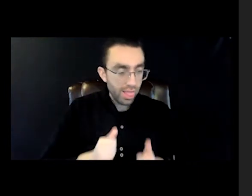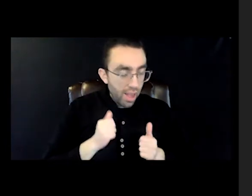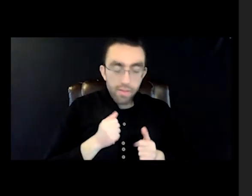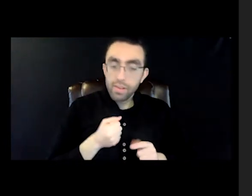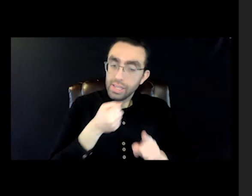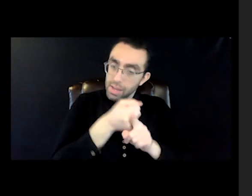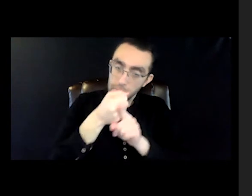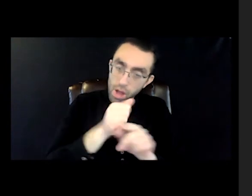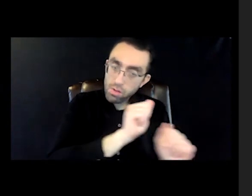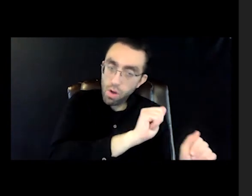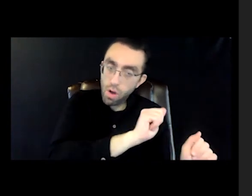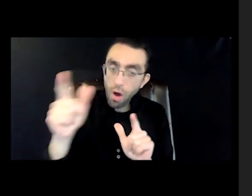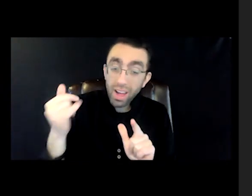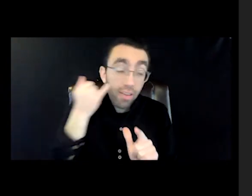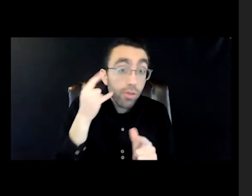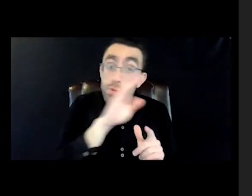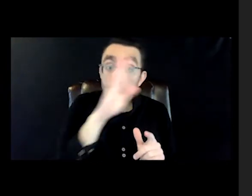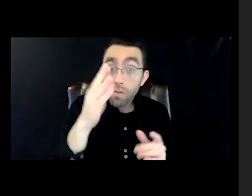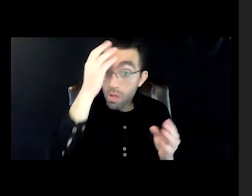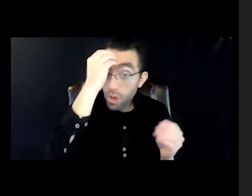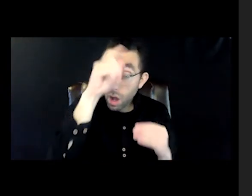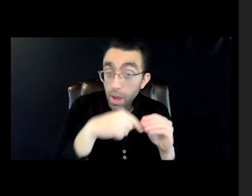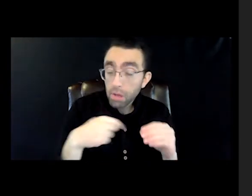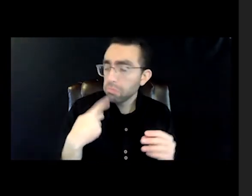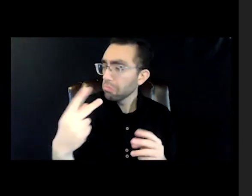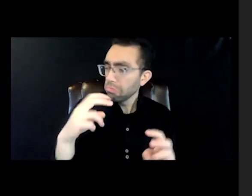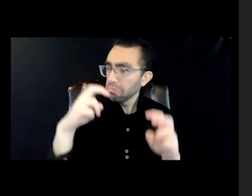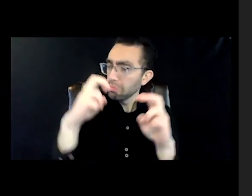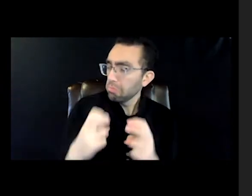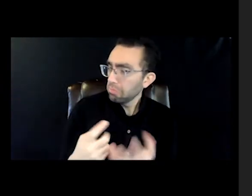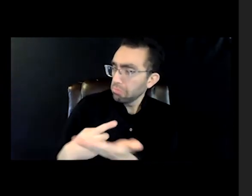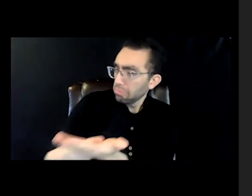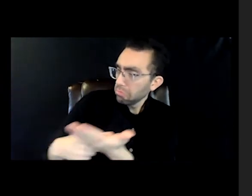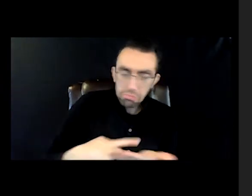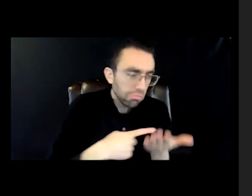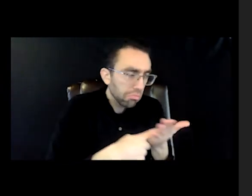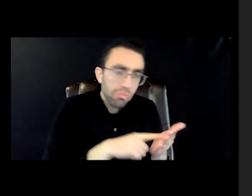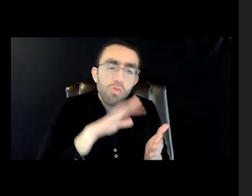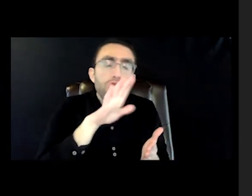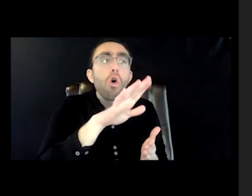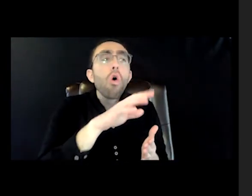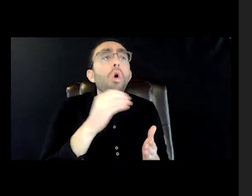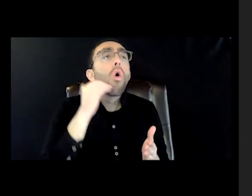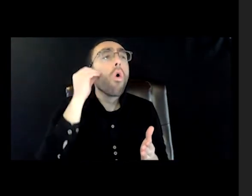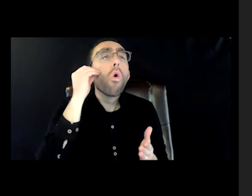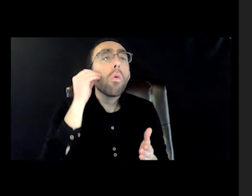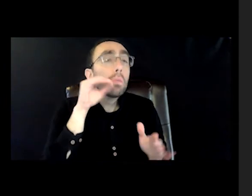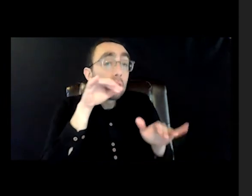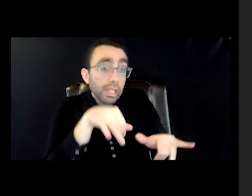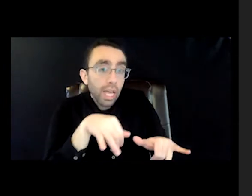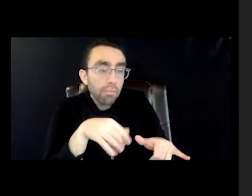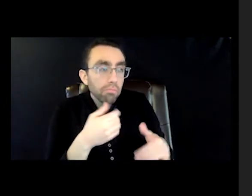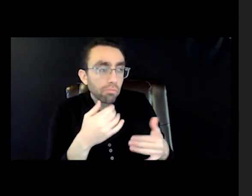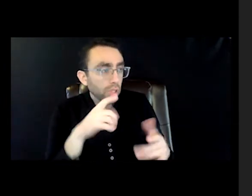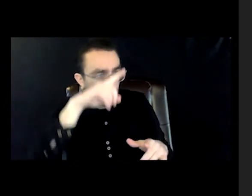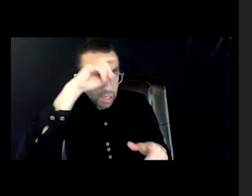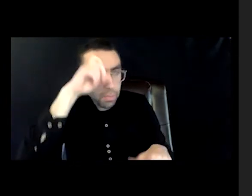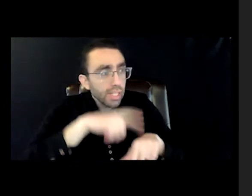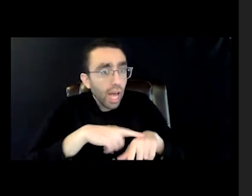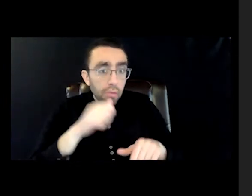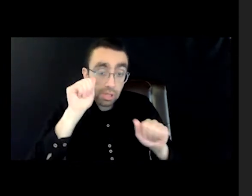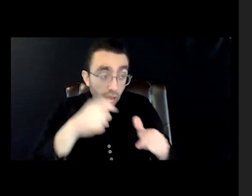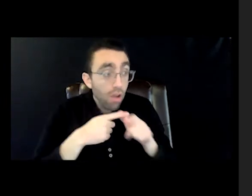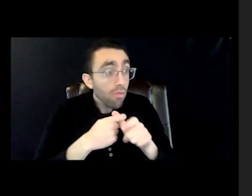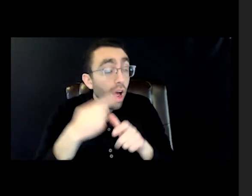thought about it, I'm going to sit with you and talk about it. Talk about, how is the weather changing around you? Are you still able to run in the summer, or is it too